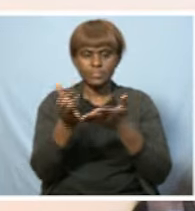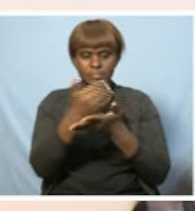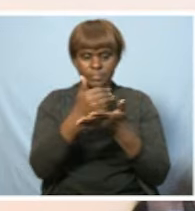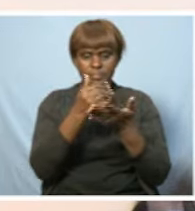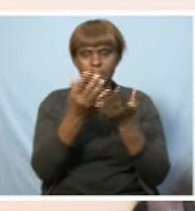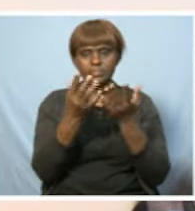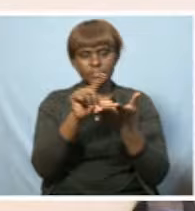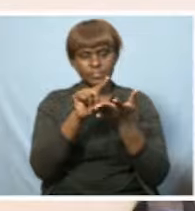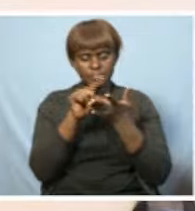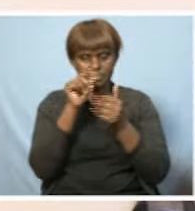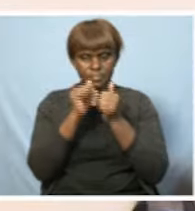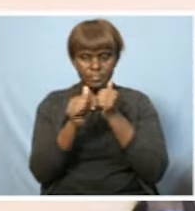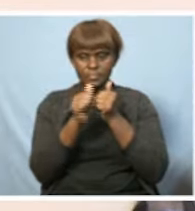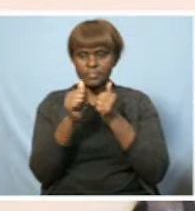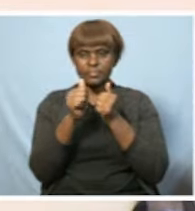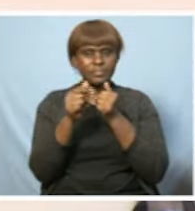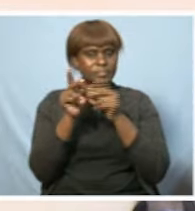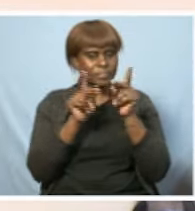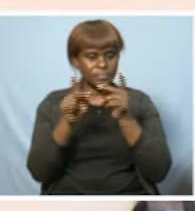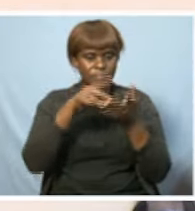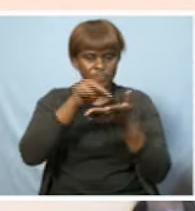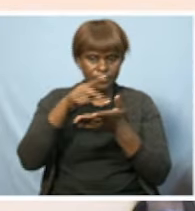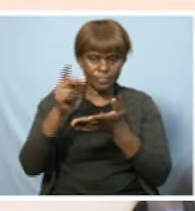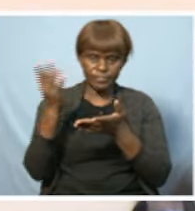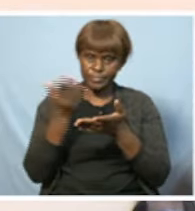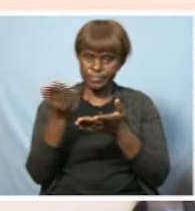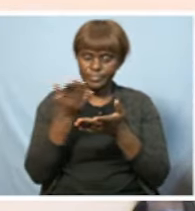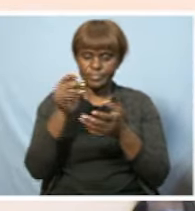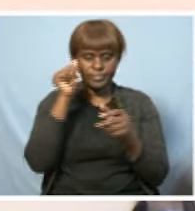due to non-adherence by beneficiaries to the